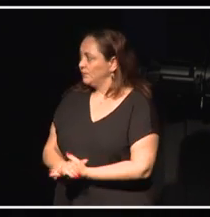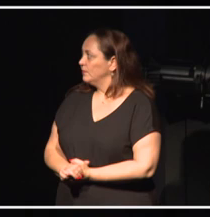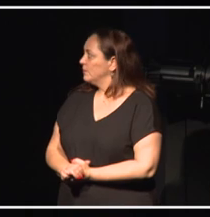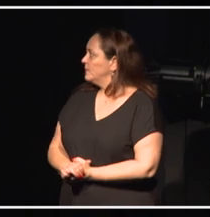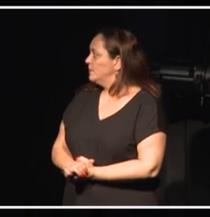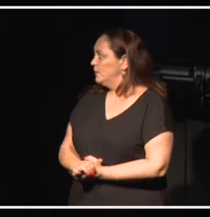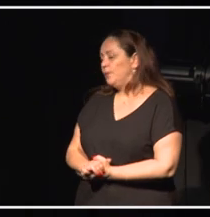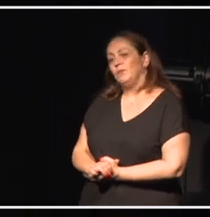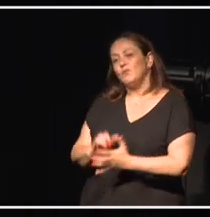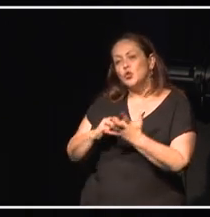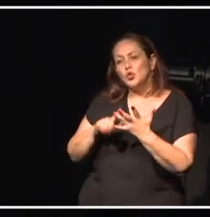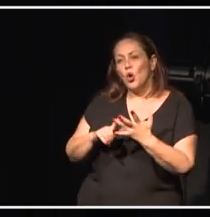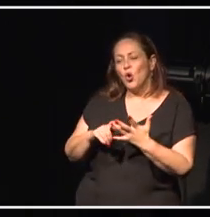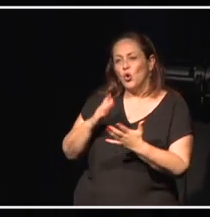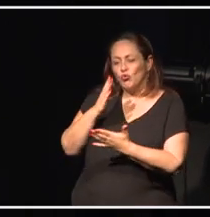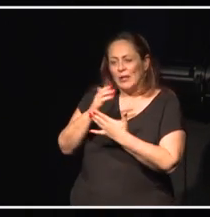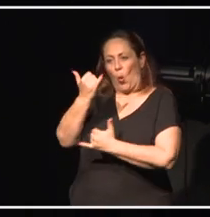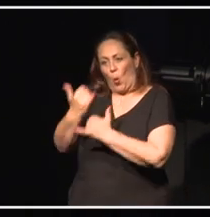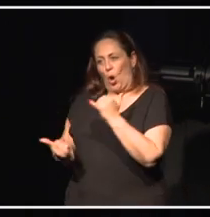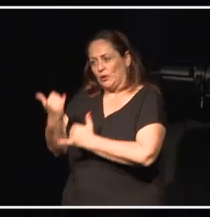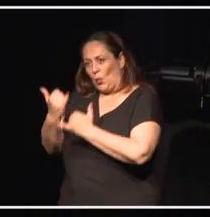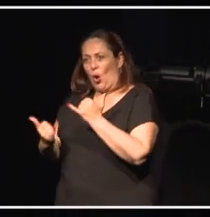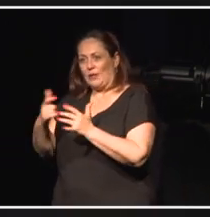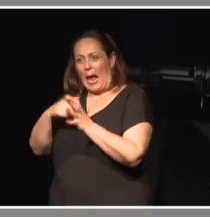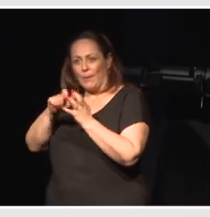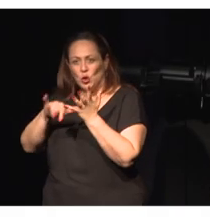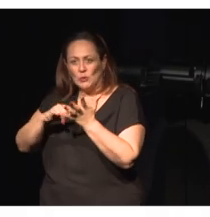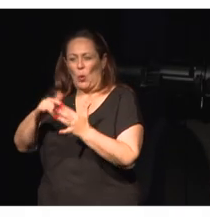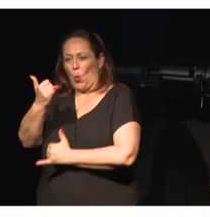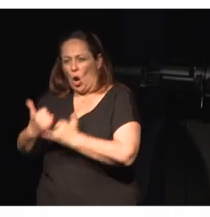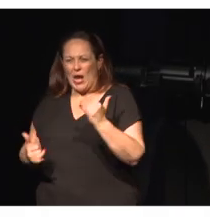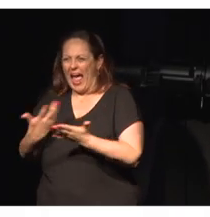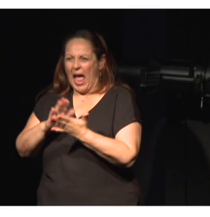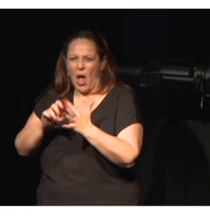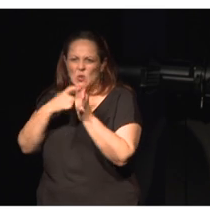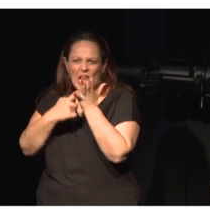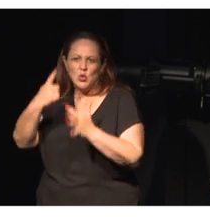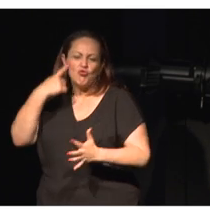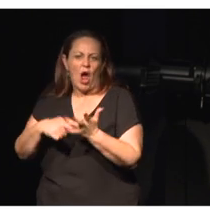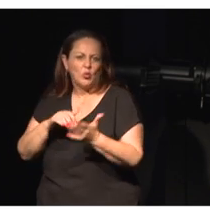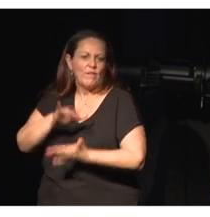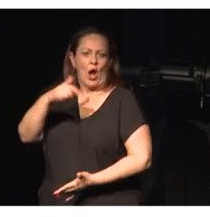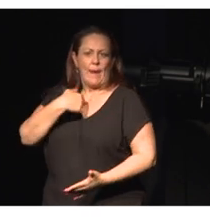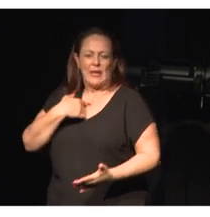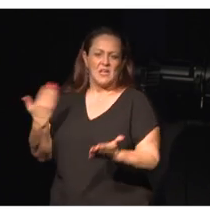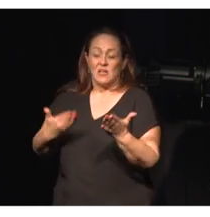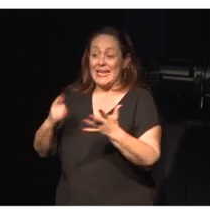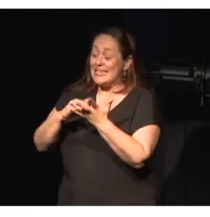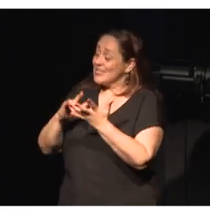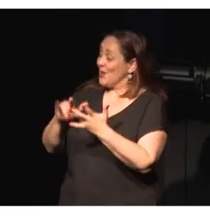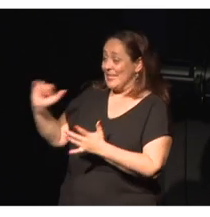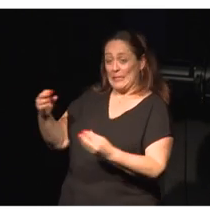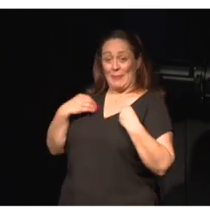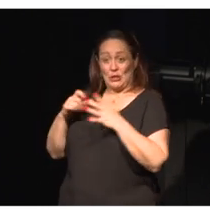the abuse really ramped up, and, you know, that's why I get things like, I dare you to try and get me fired. I mean, his business is going really good, but